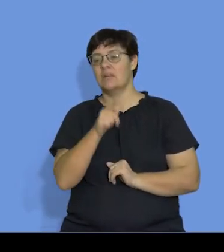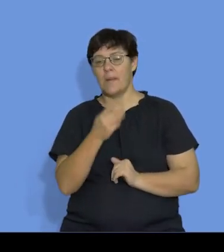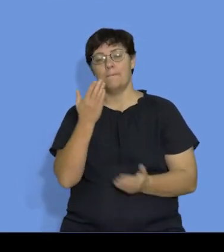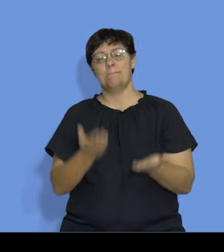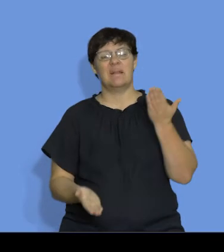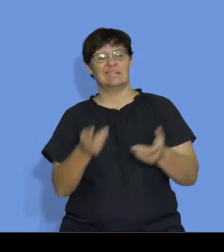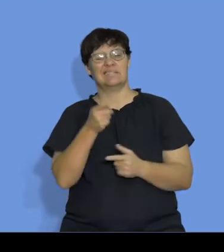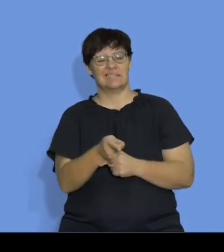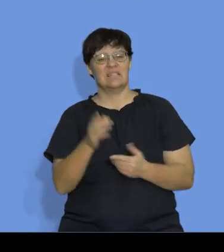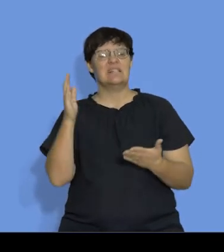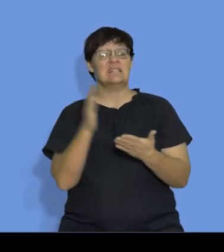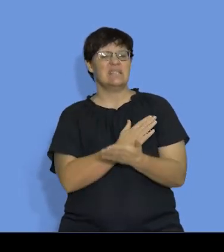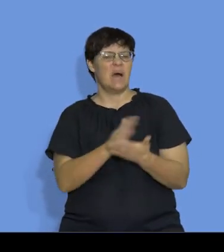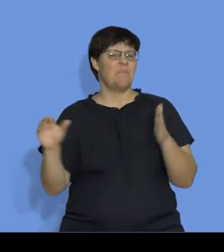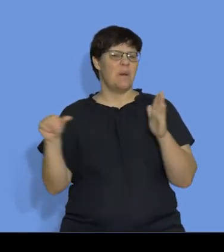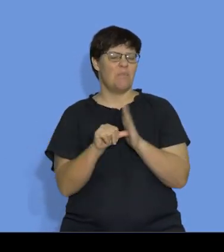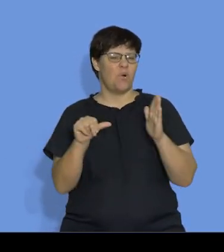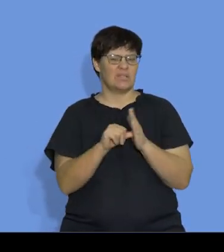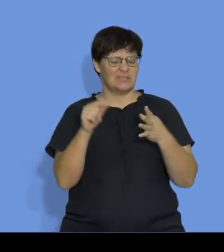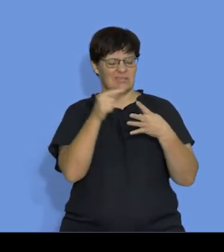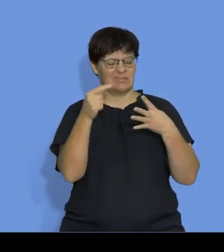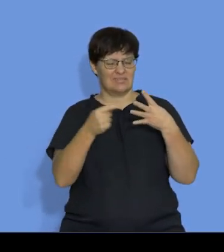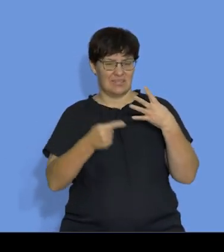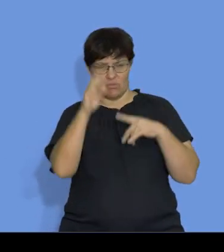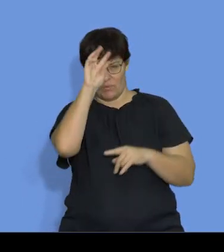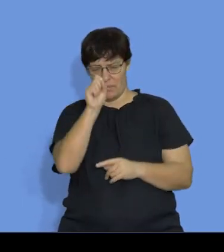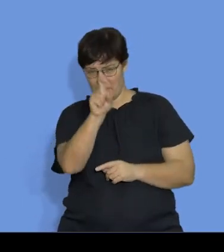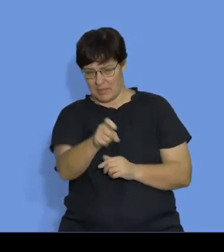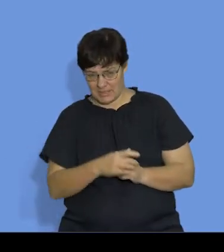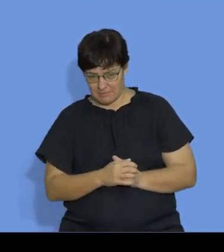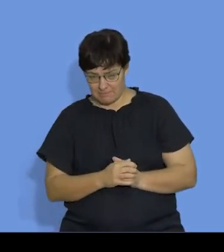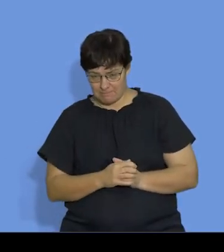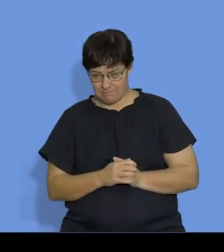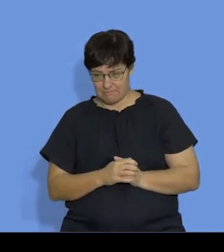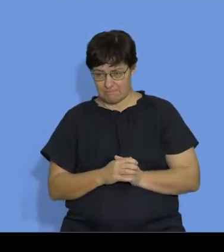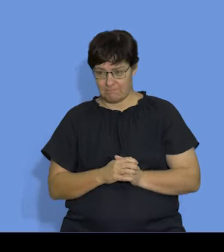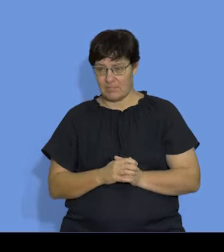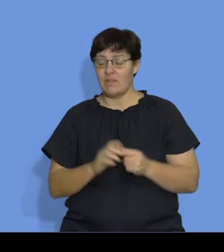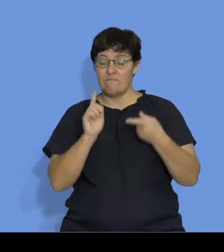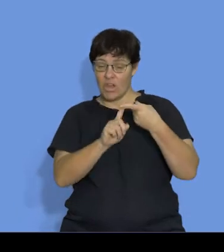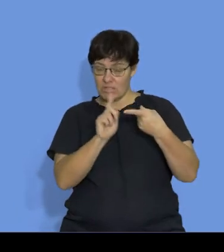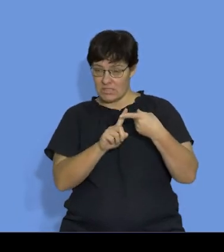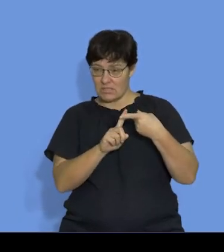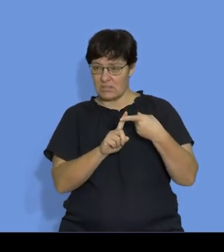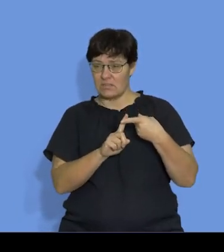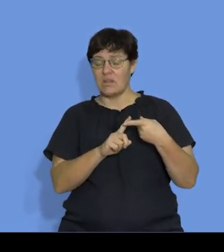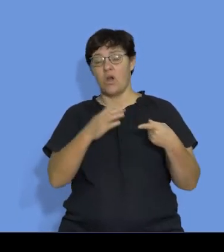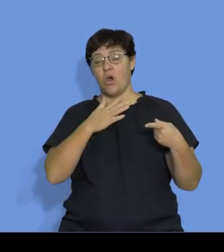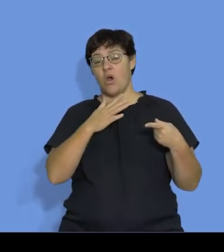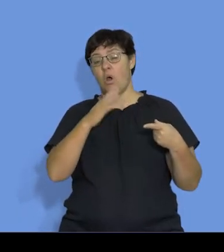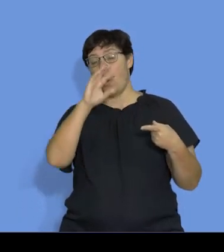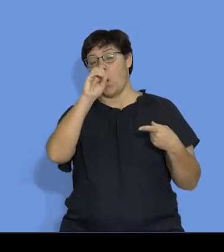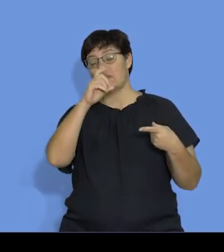balancing, what are some of the important points to remember? First of all, we must keep track of the oxidation numbers